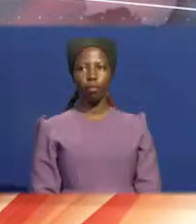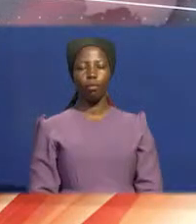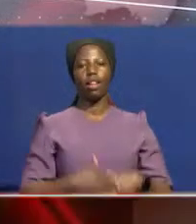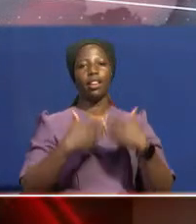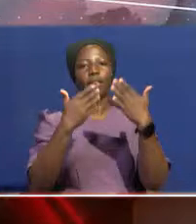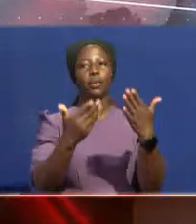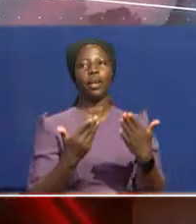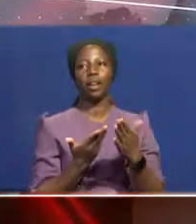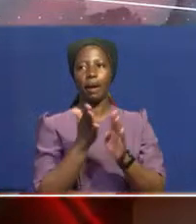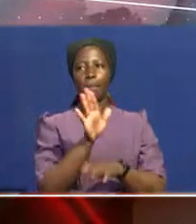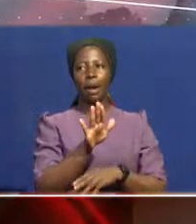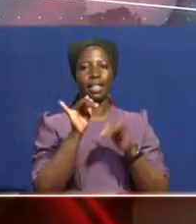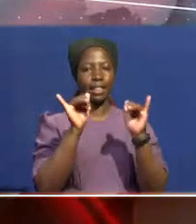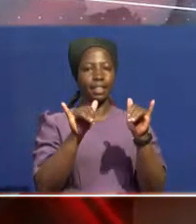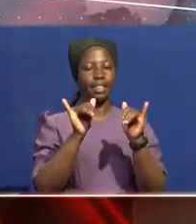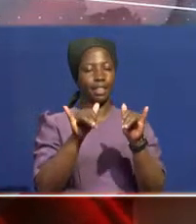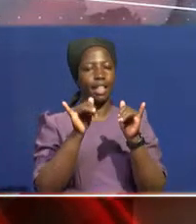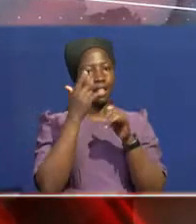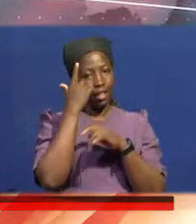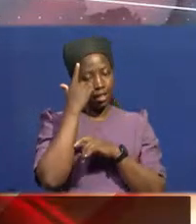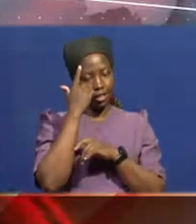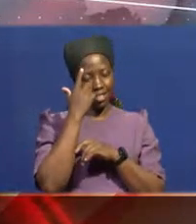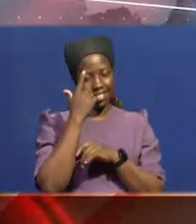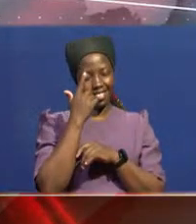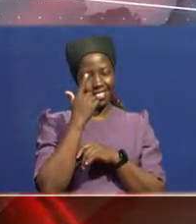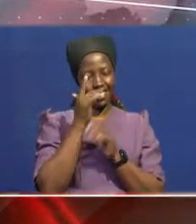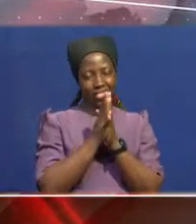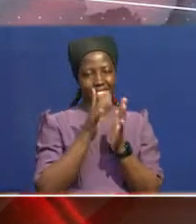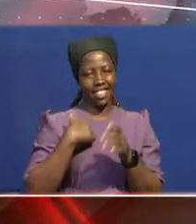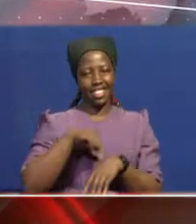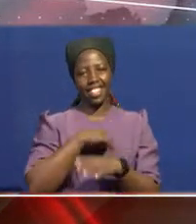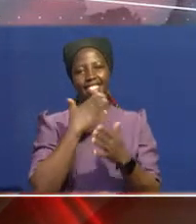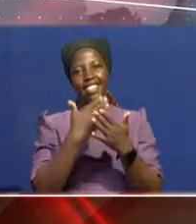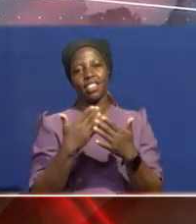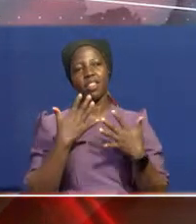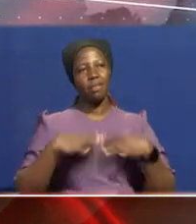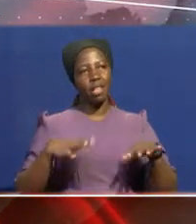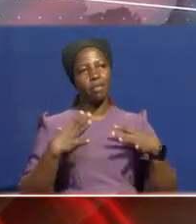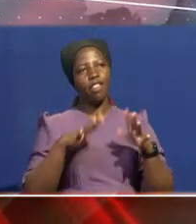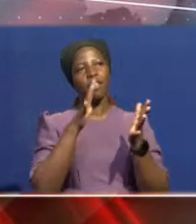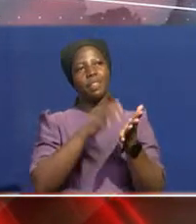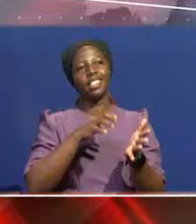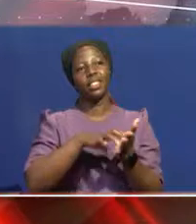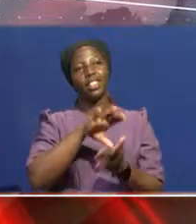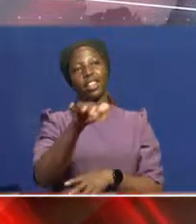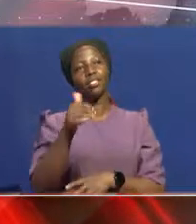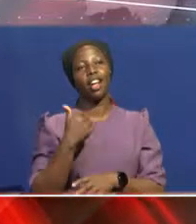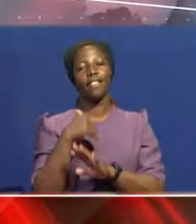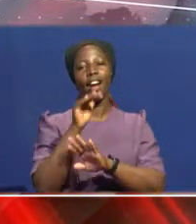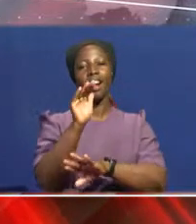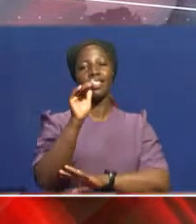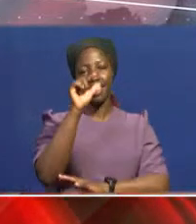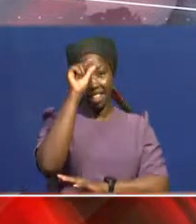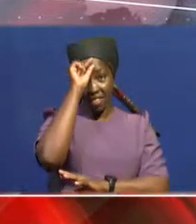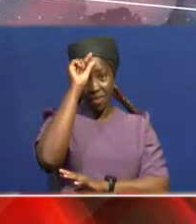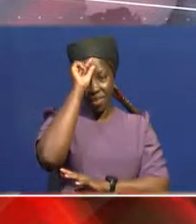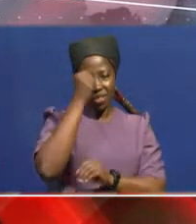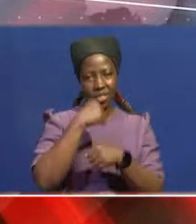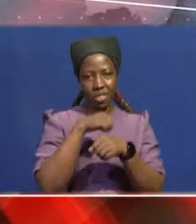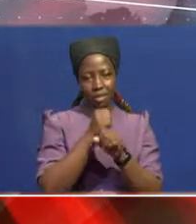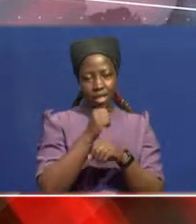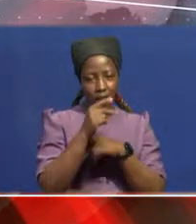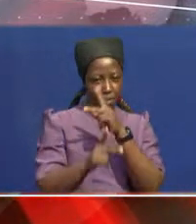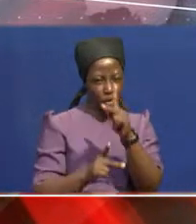Welcome back, and thank you for staying with us. Now, residents of Kalama sub-county in Machakos County have petitioned the government to hasten the process